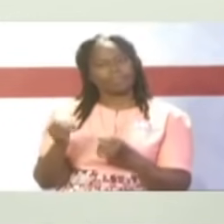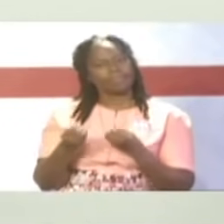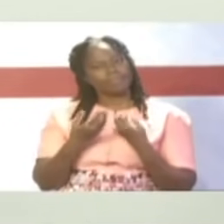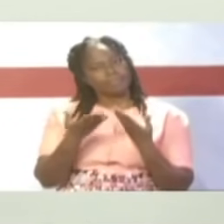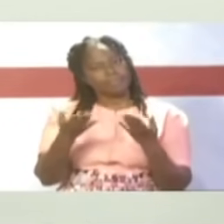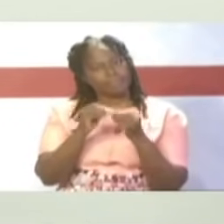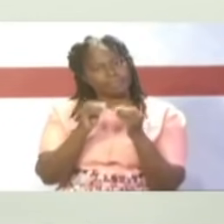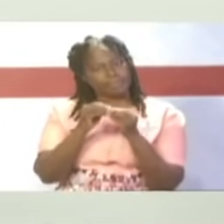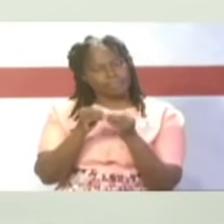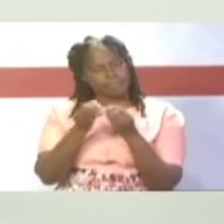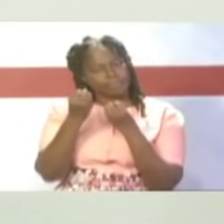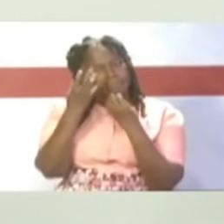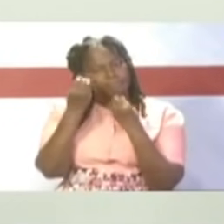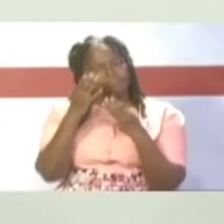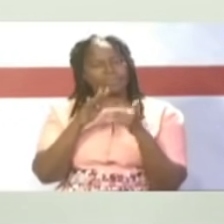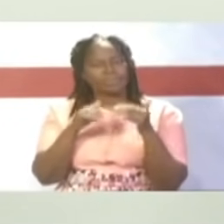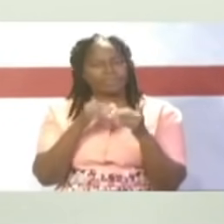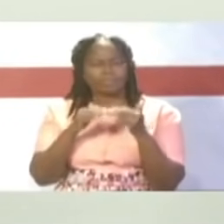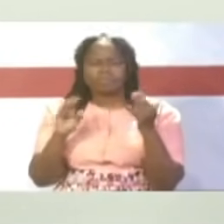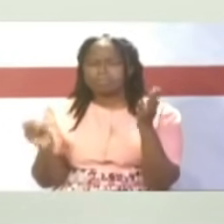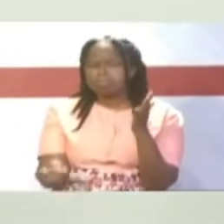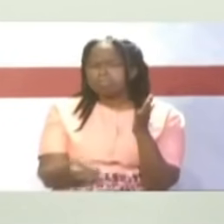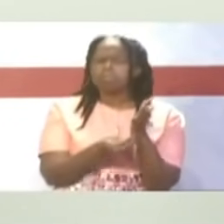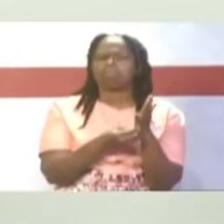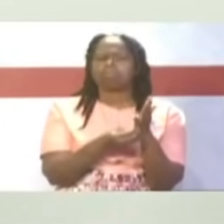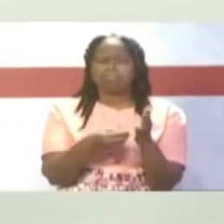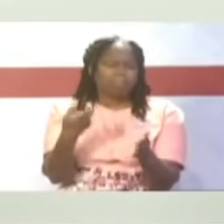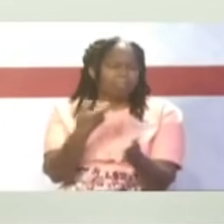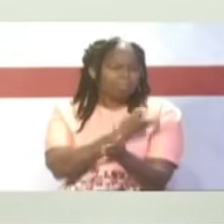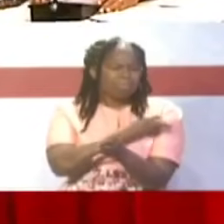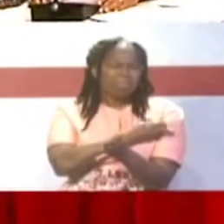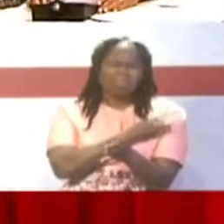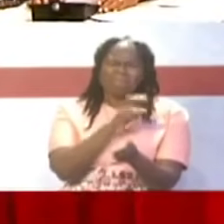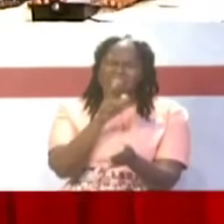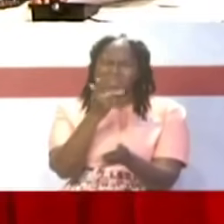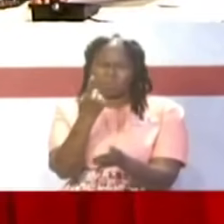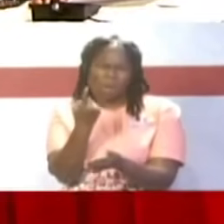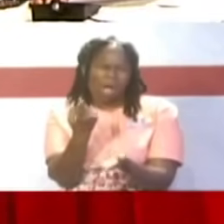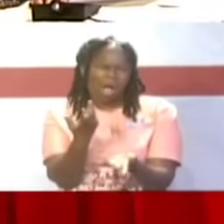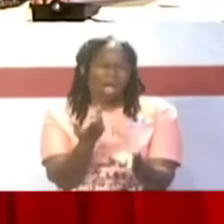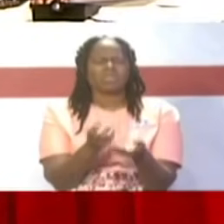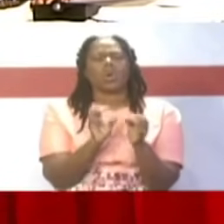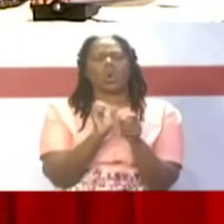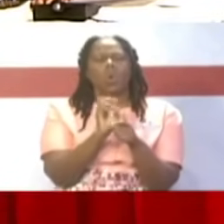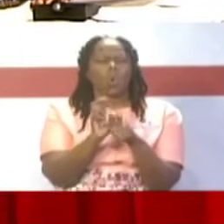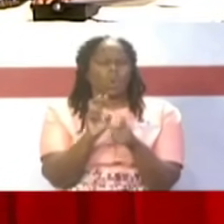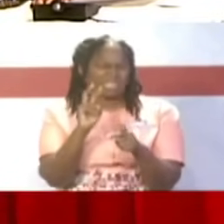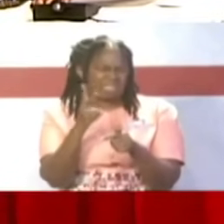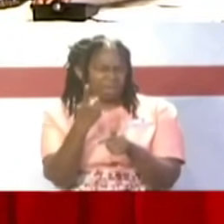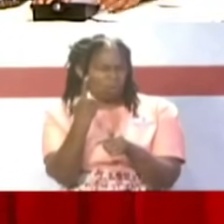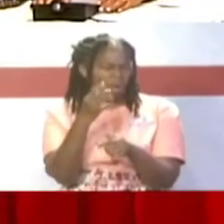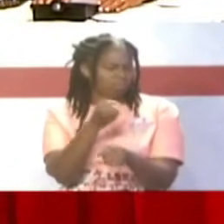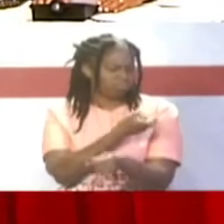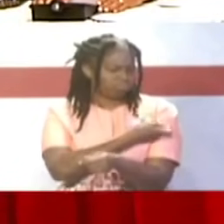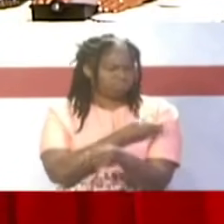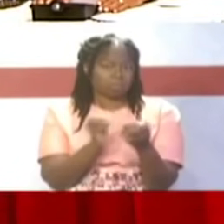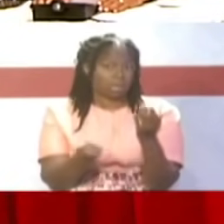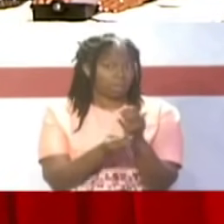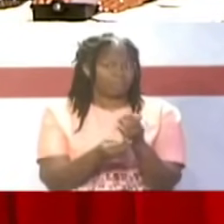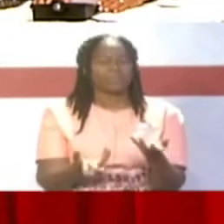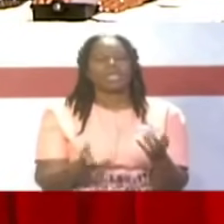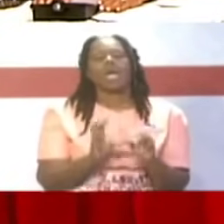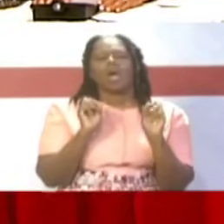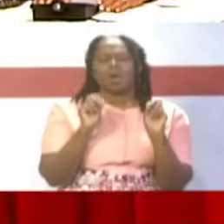information on the additional primary dose of the COVID-19 vaccine. Yeah, so thanks, Candice. But there's only one bit that